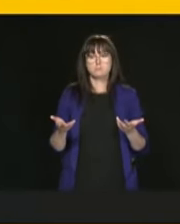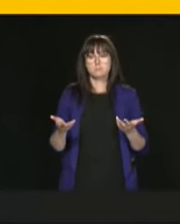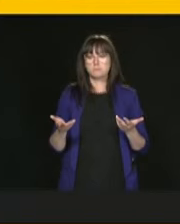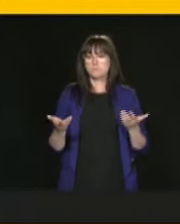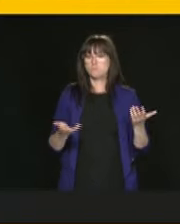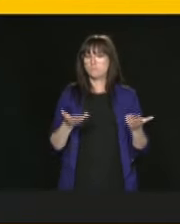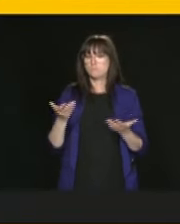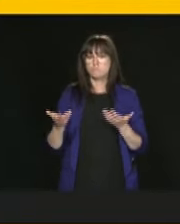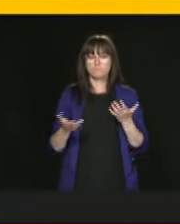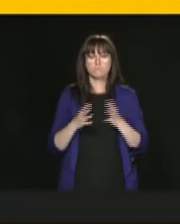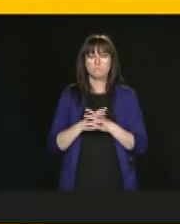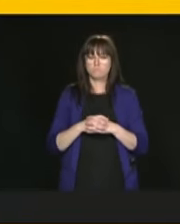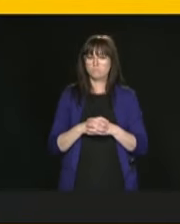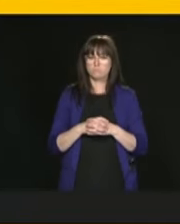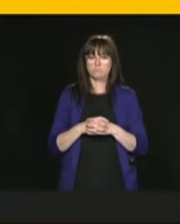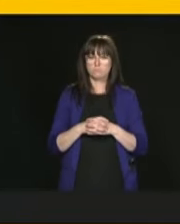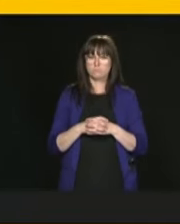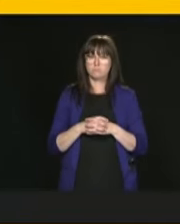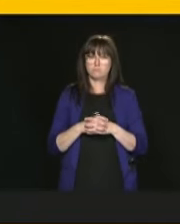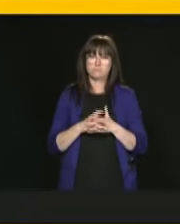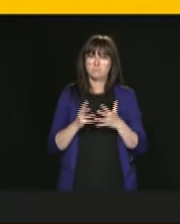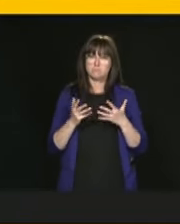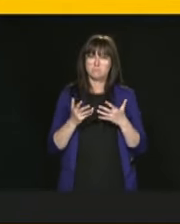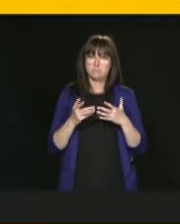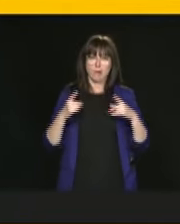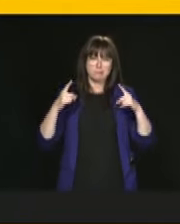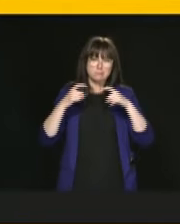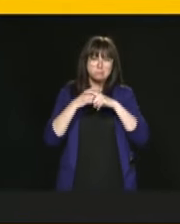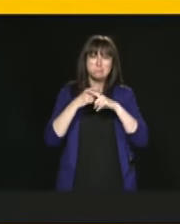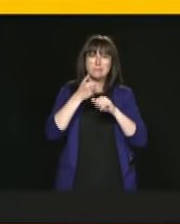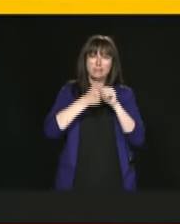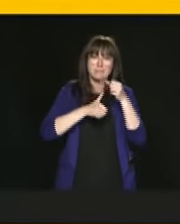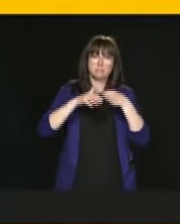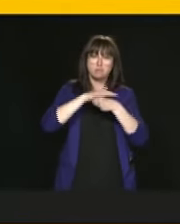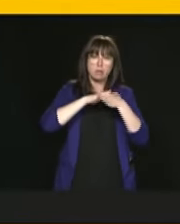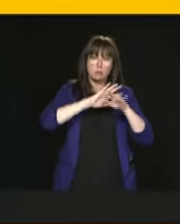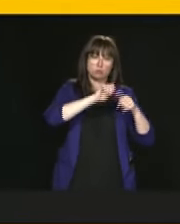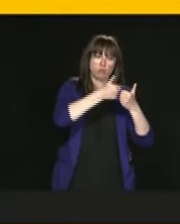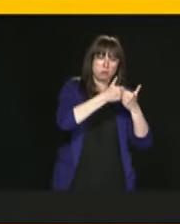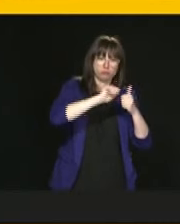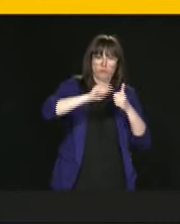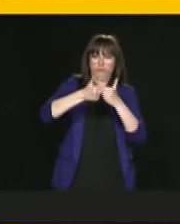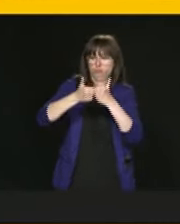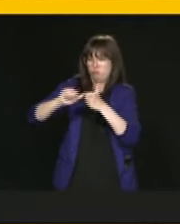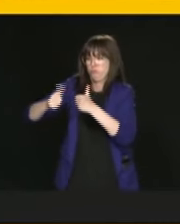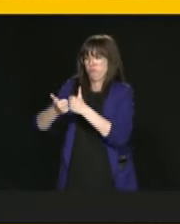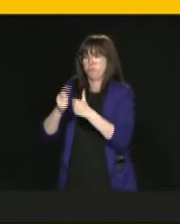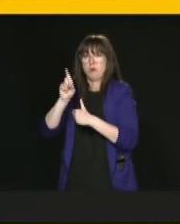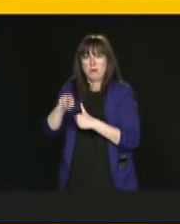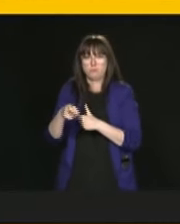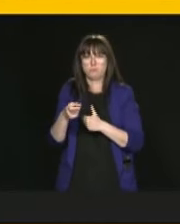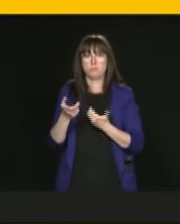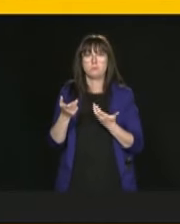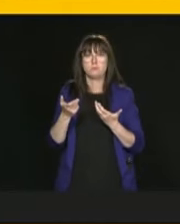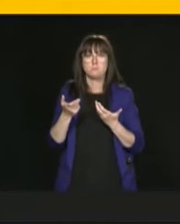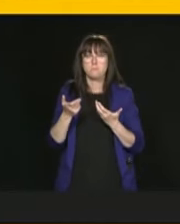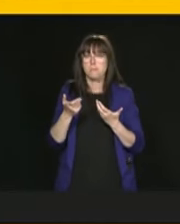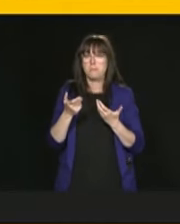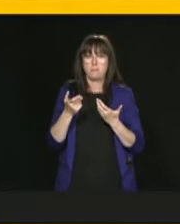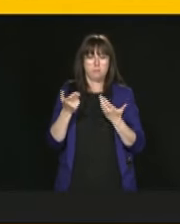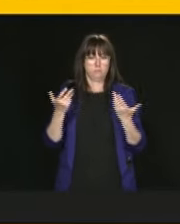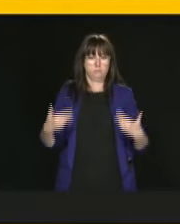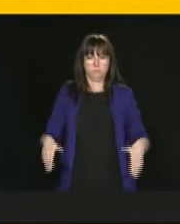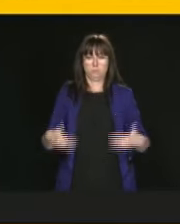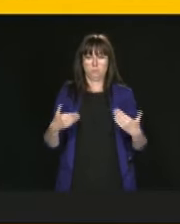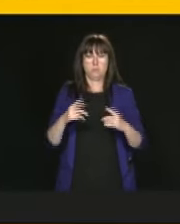challenges that each jurisdiction has to undergo from, as Dr. New said, the moment that the patient needs to be tested